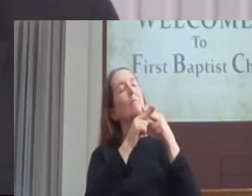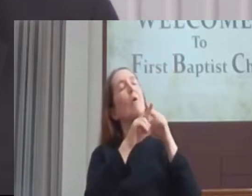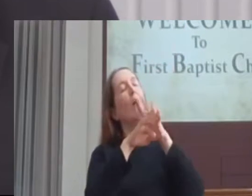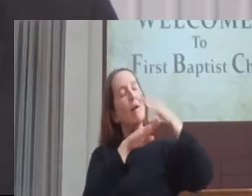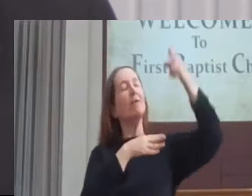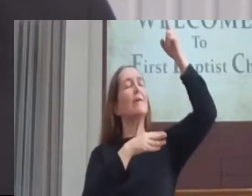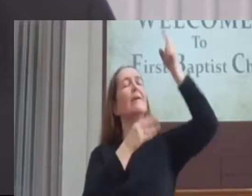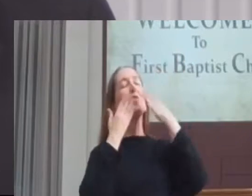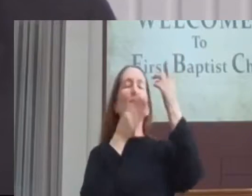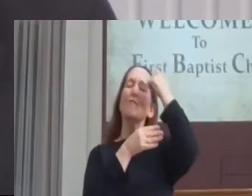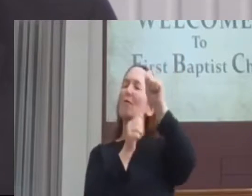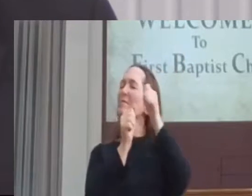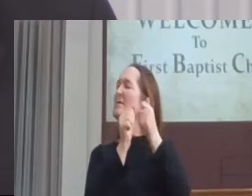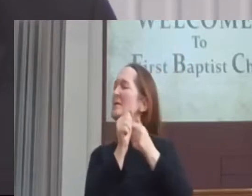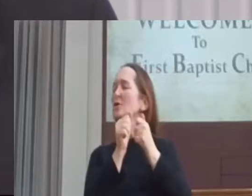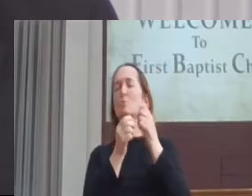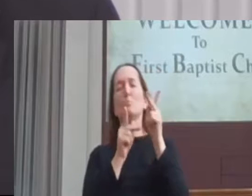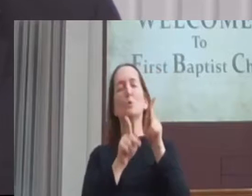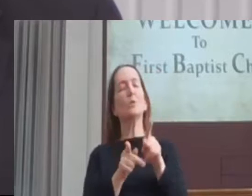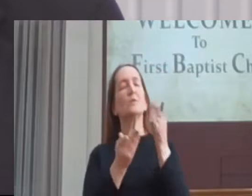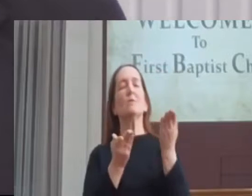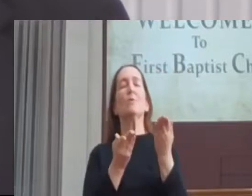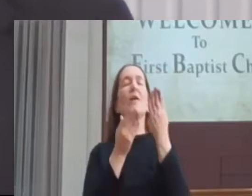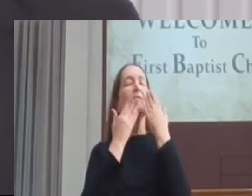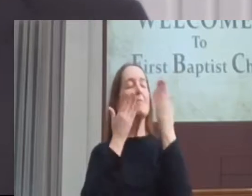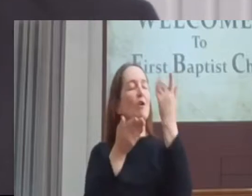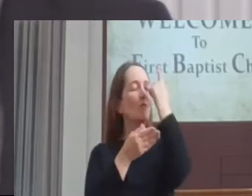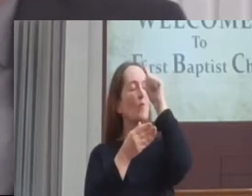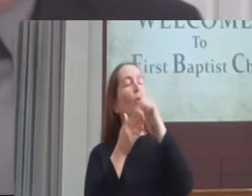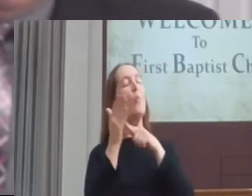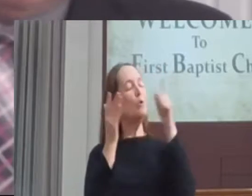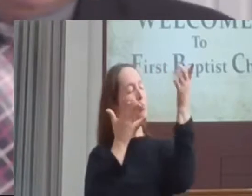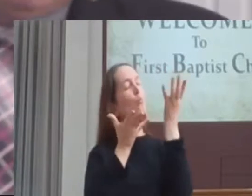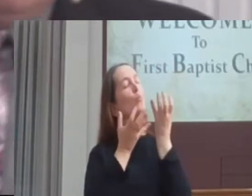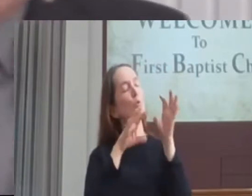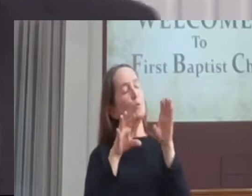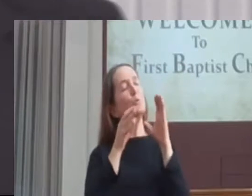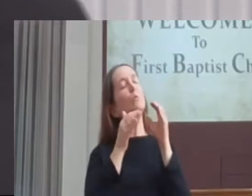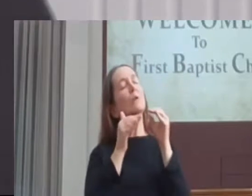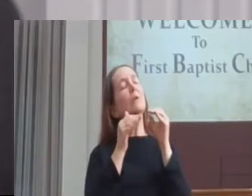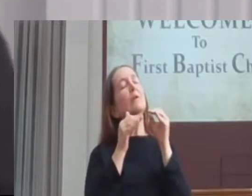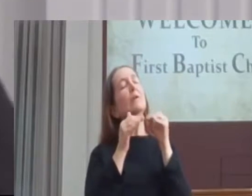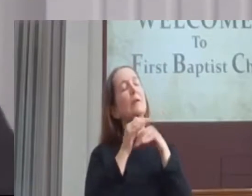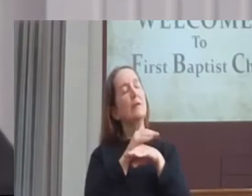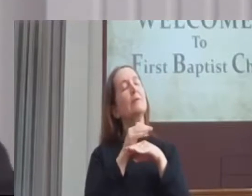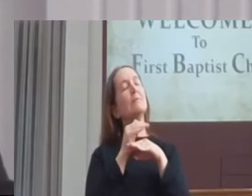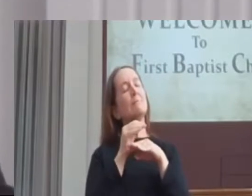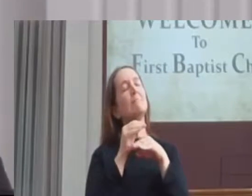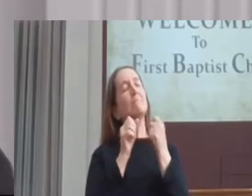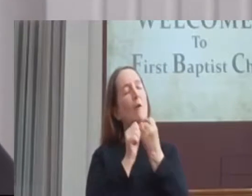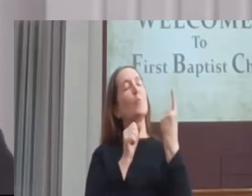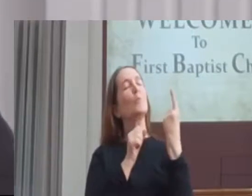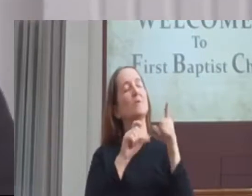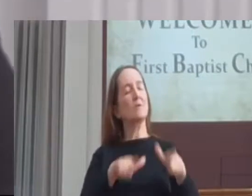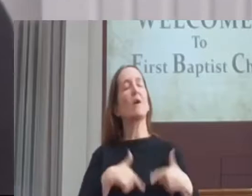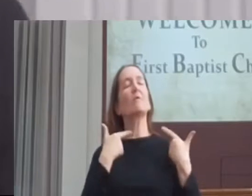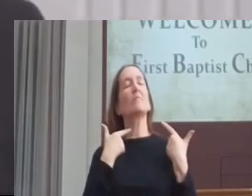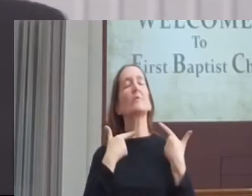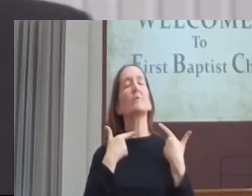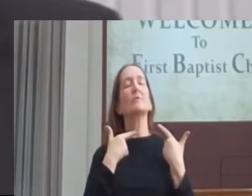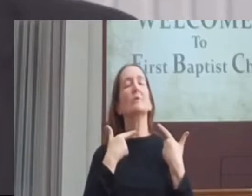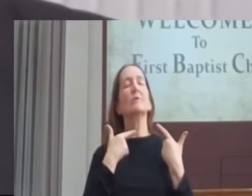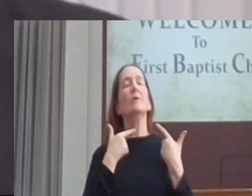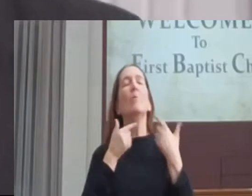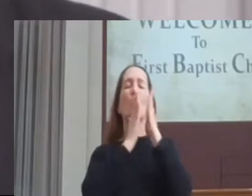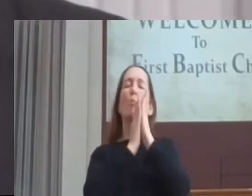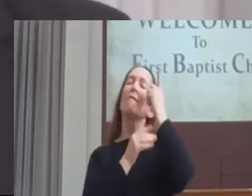Lord, for each and every one here. We thank You for what You're desiring to do in their life and what You're desiring to do in our own. And we